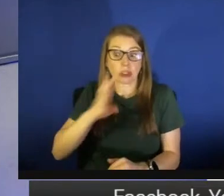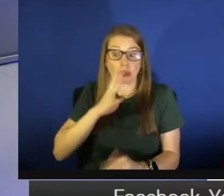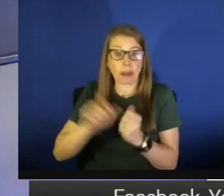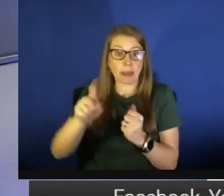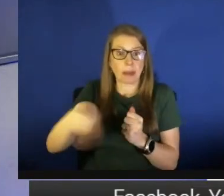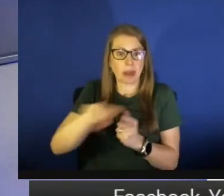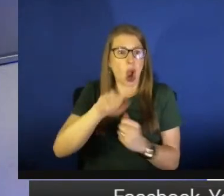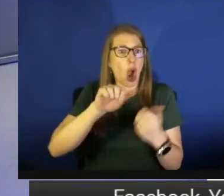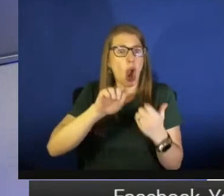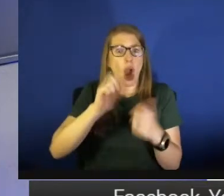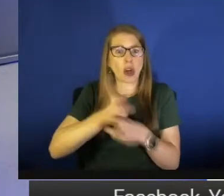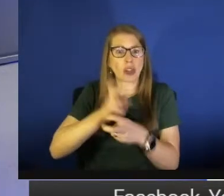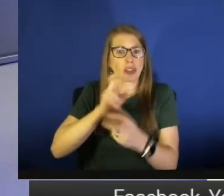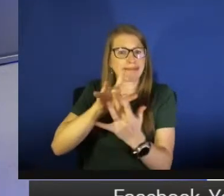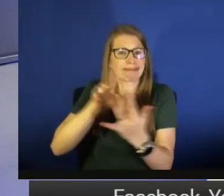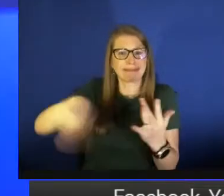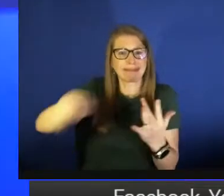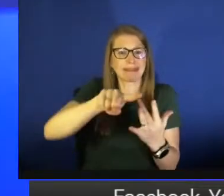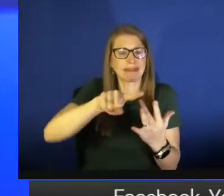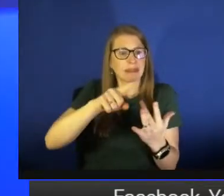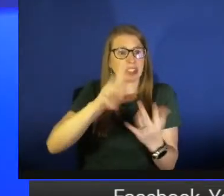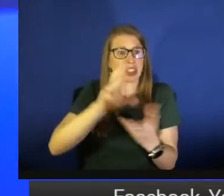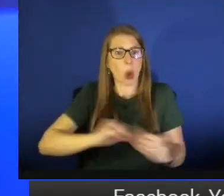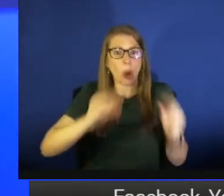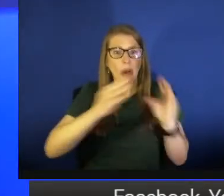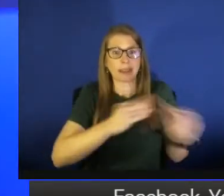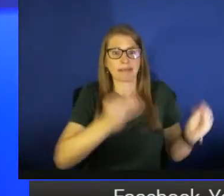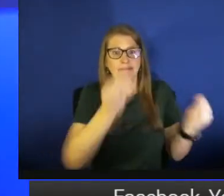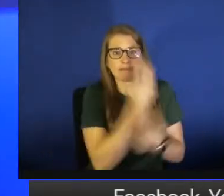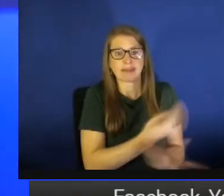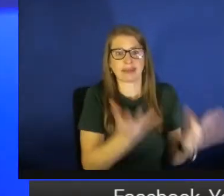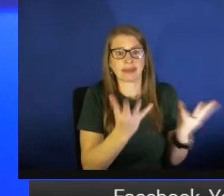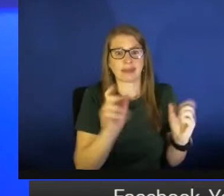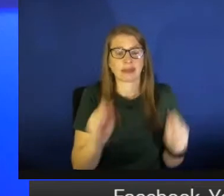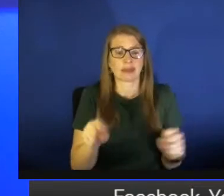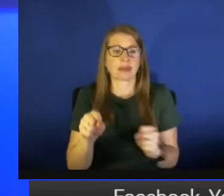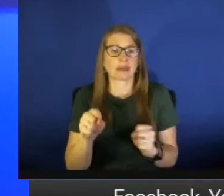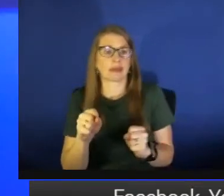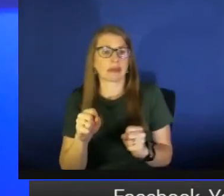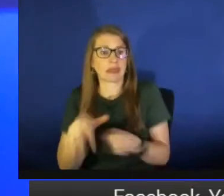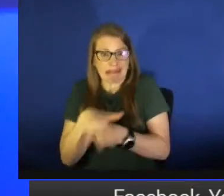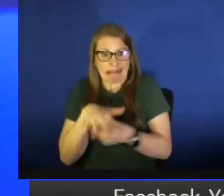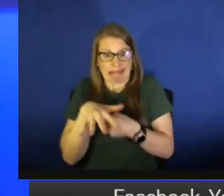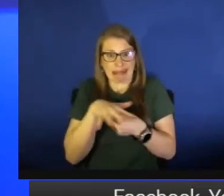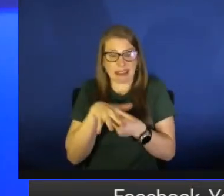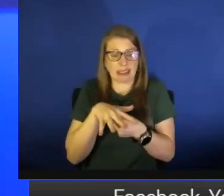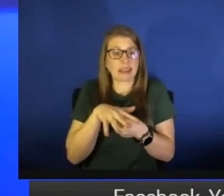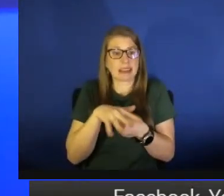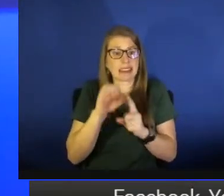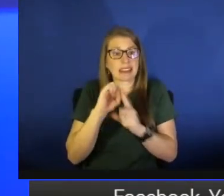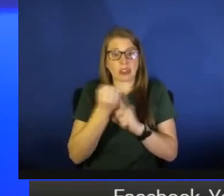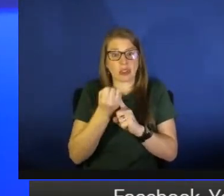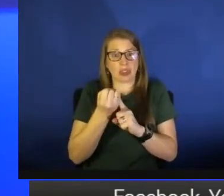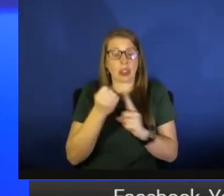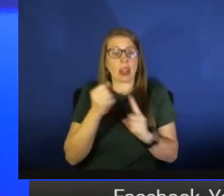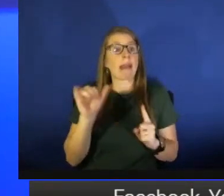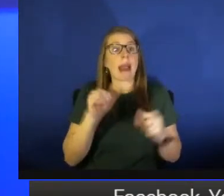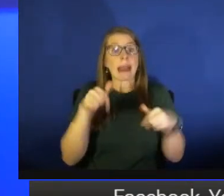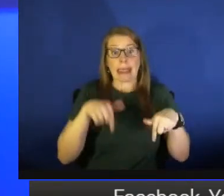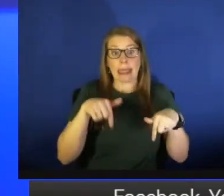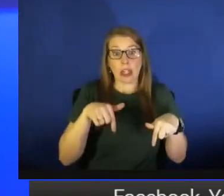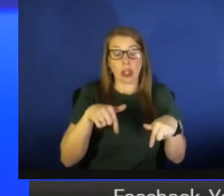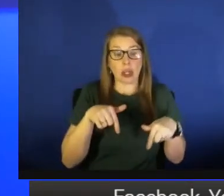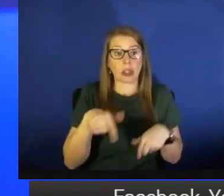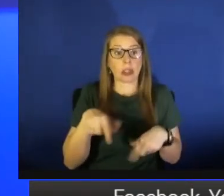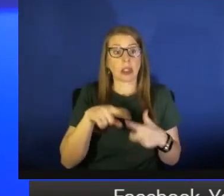How'd you do it? It was. And again, it was remote circumstances like this, be it the morning update here or Zoom or